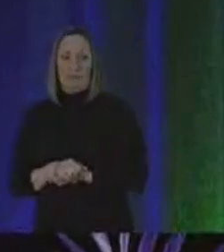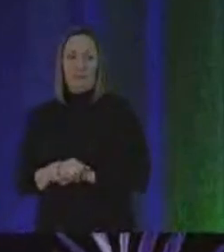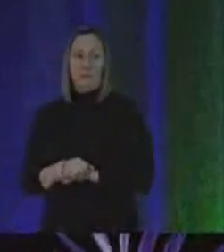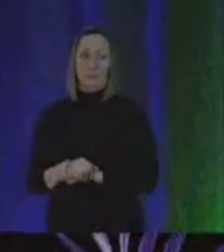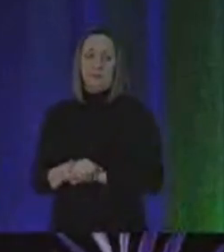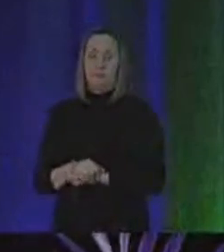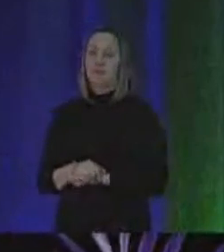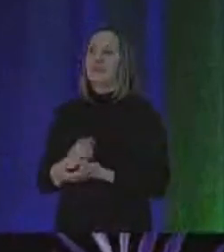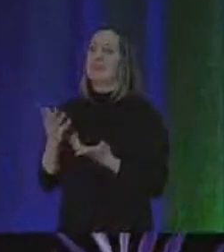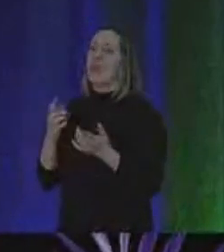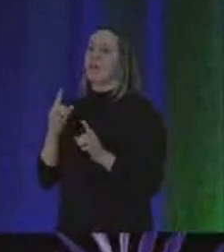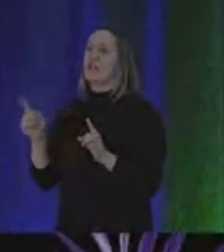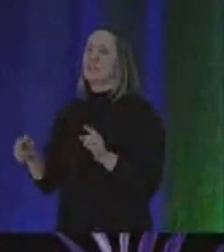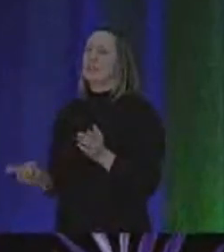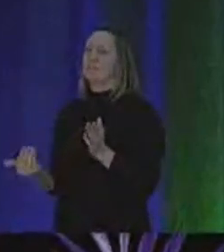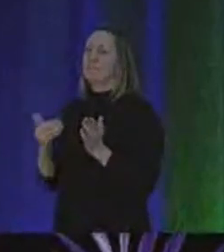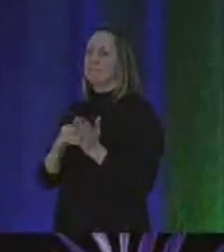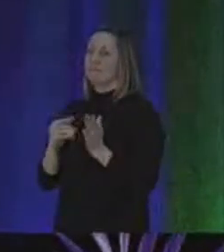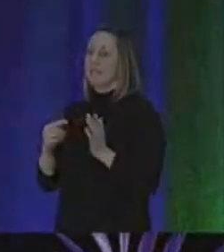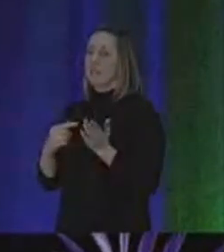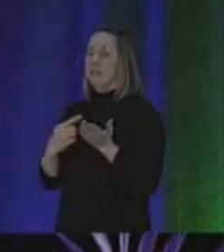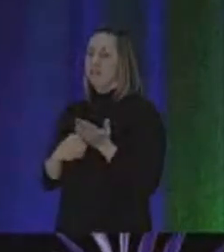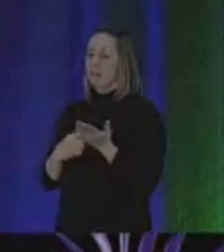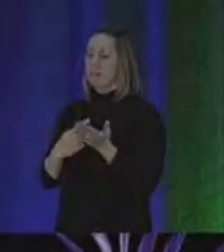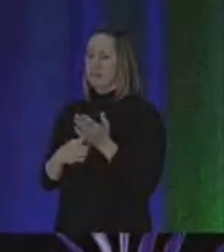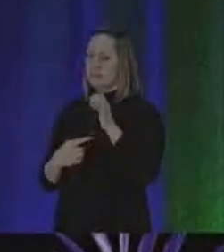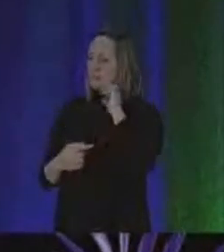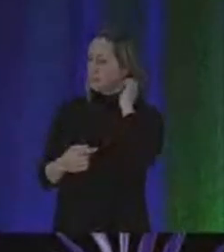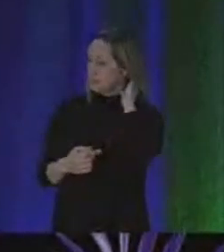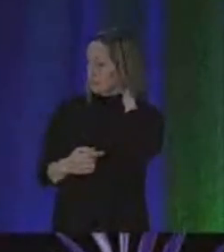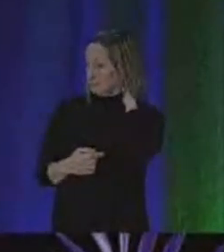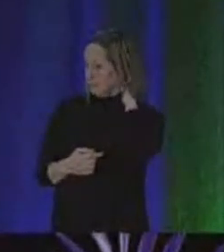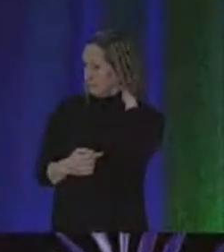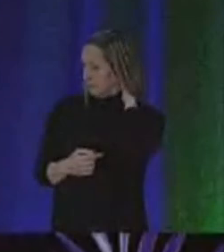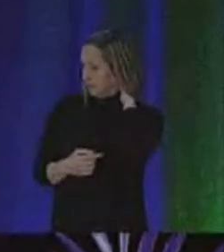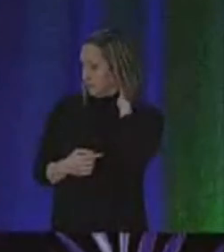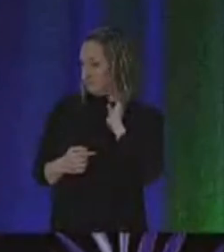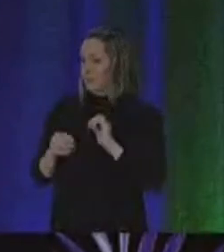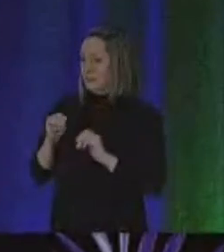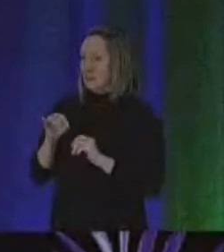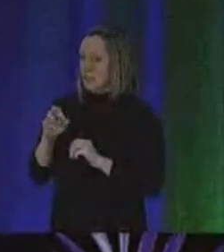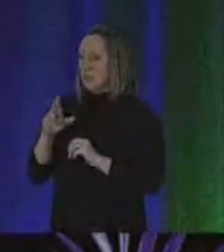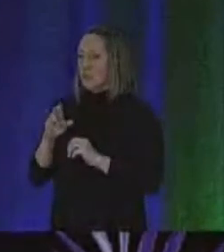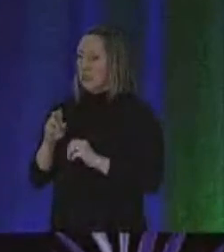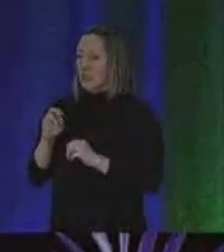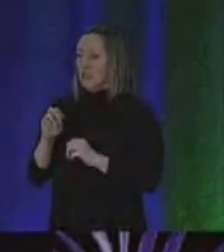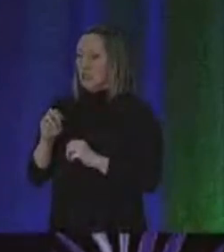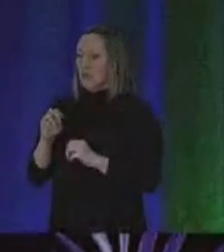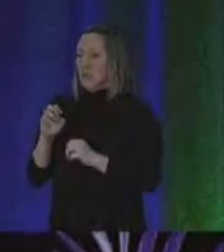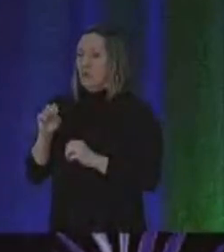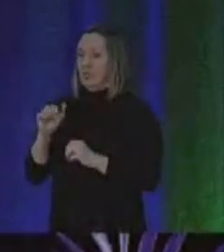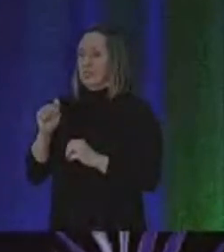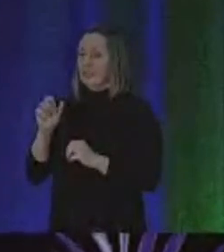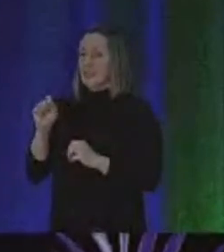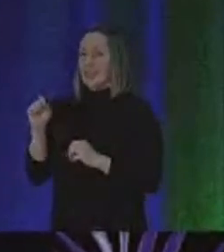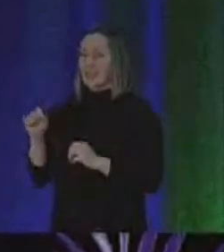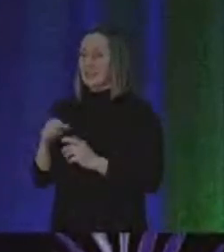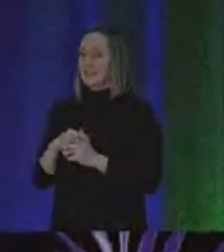So let's revisit that. This is our micro SaaS application. And all of a